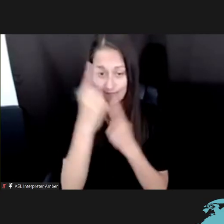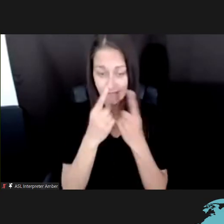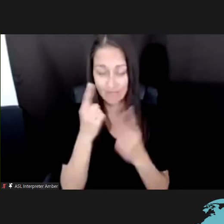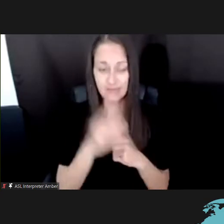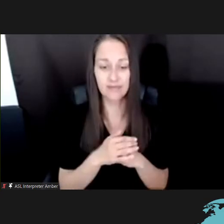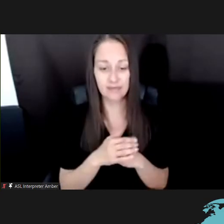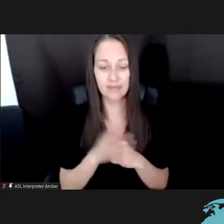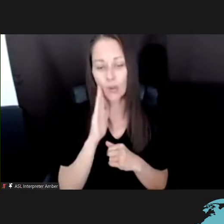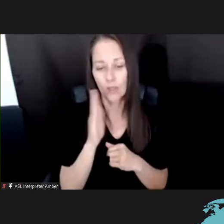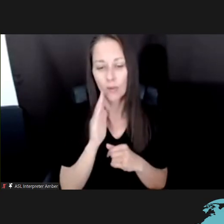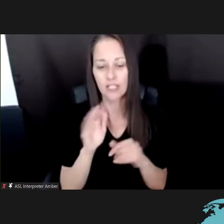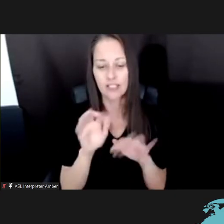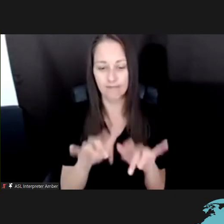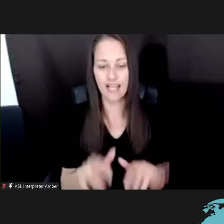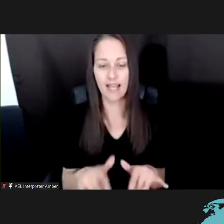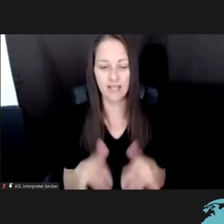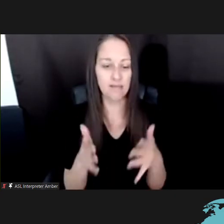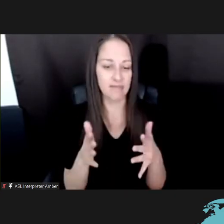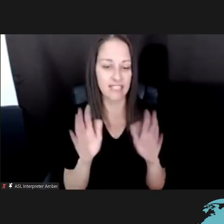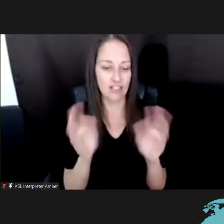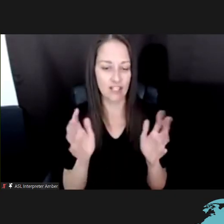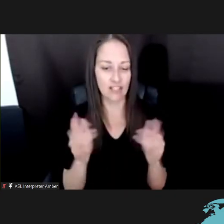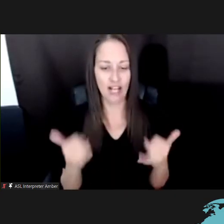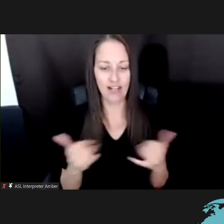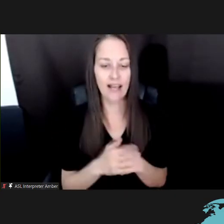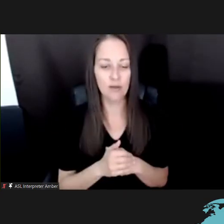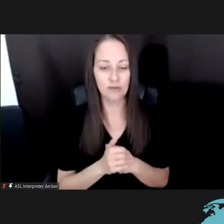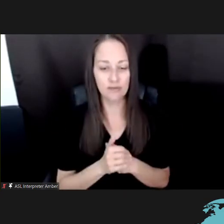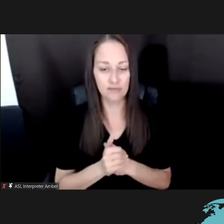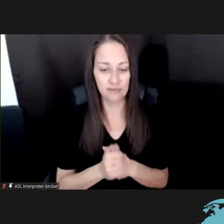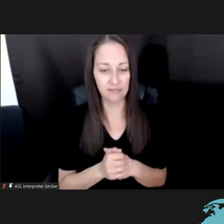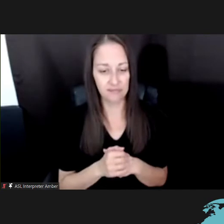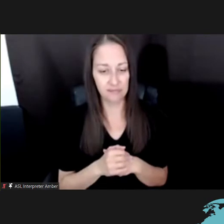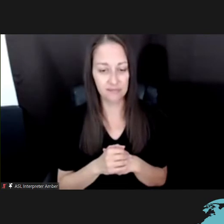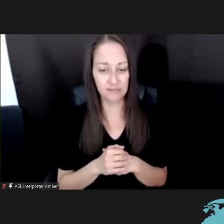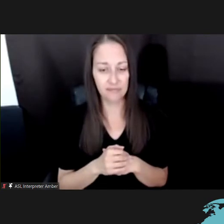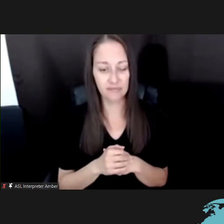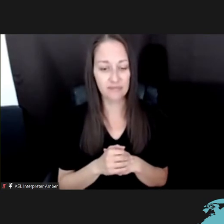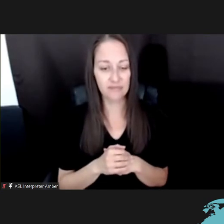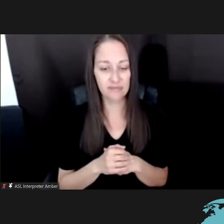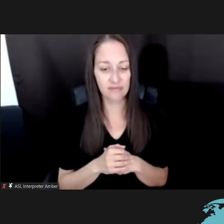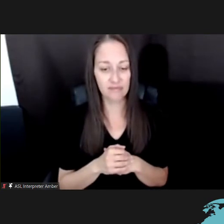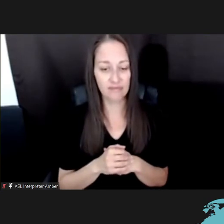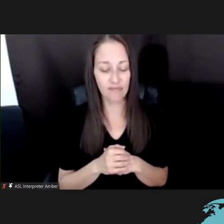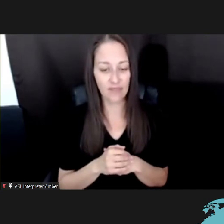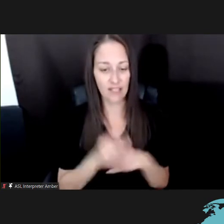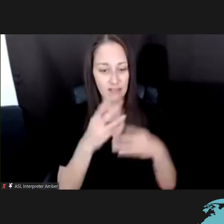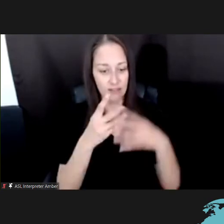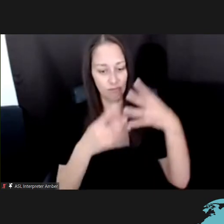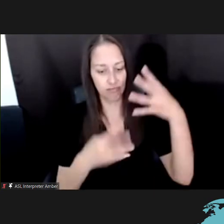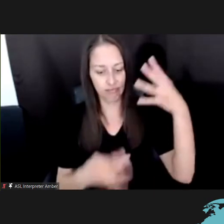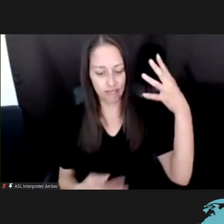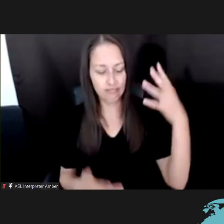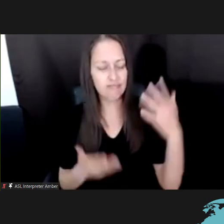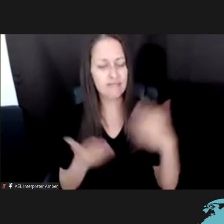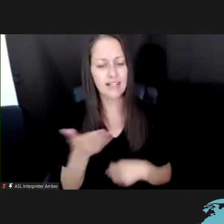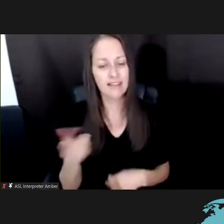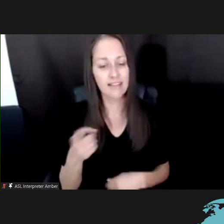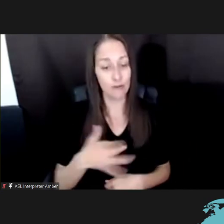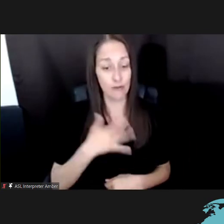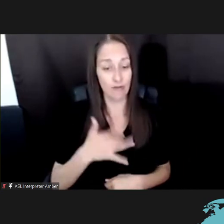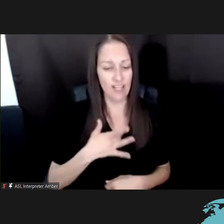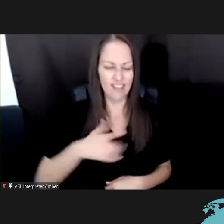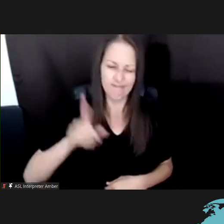chat now. In the long list of what you believe to be essential for US presenters